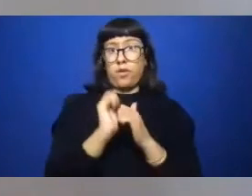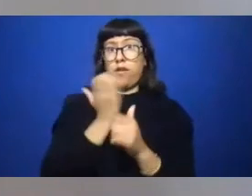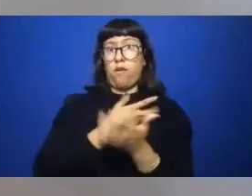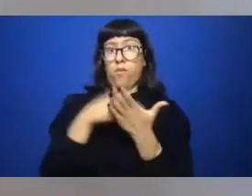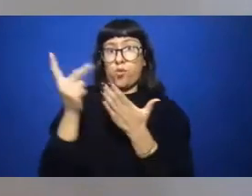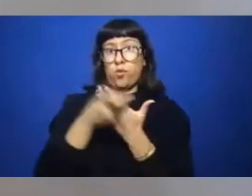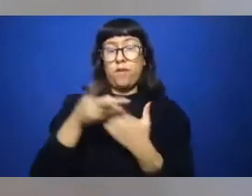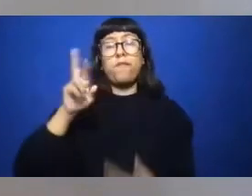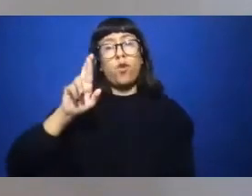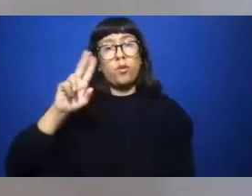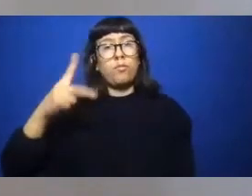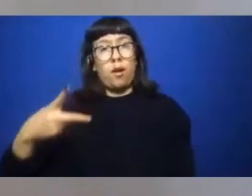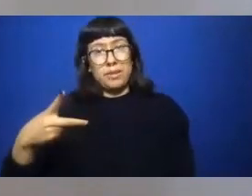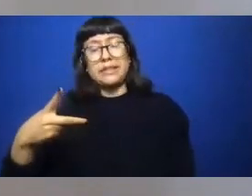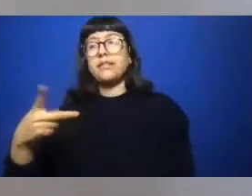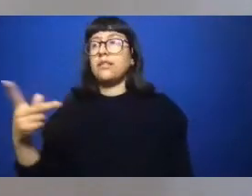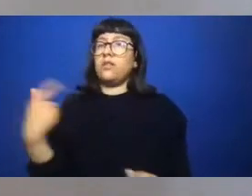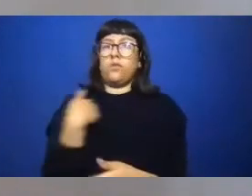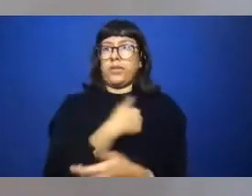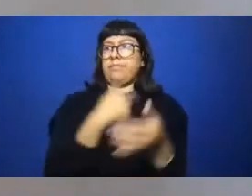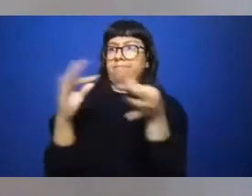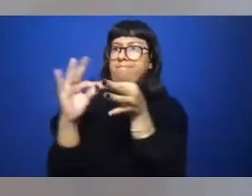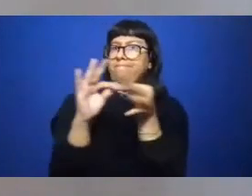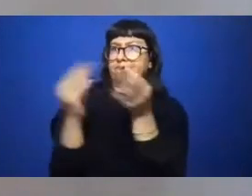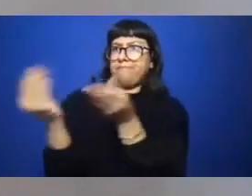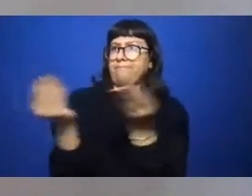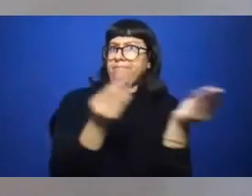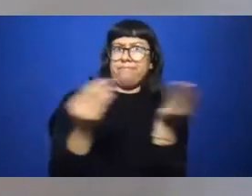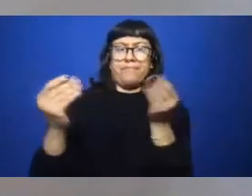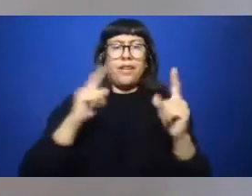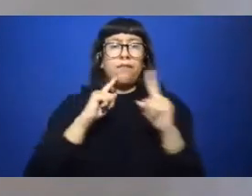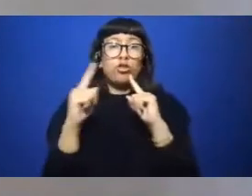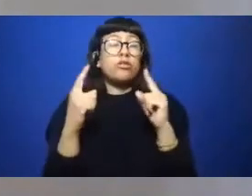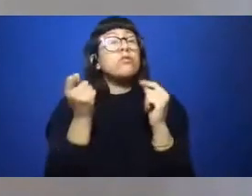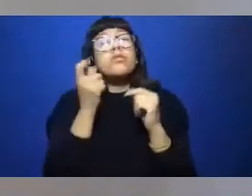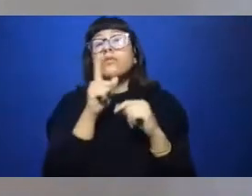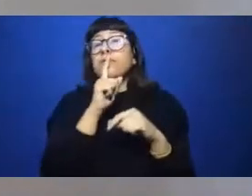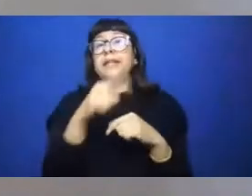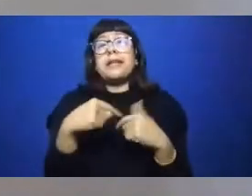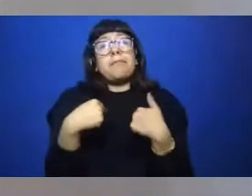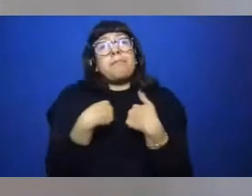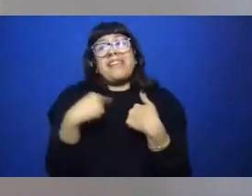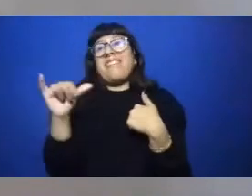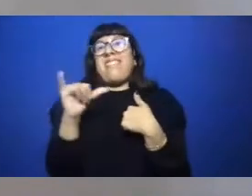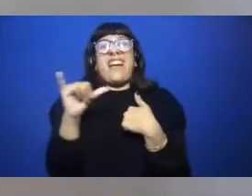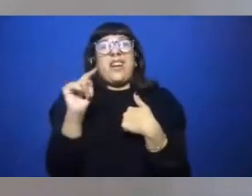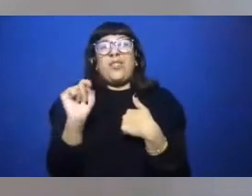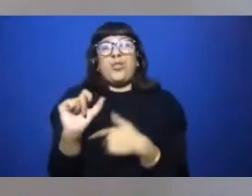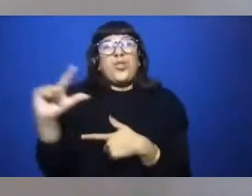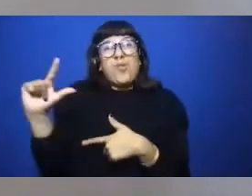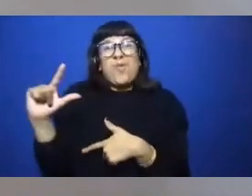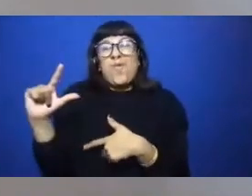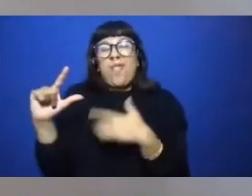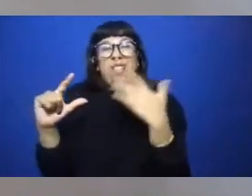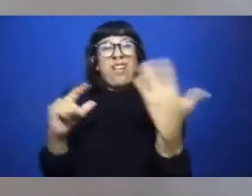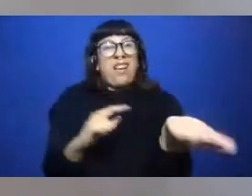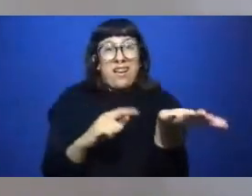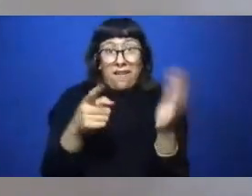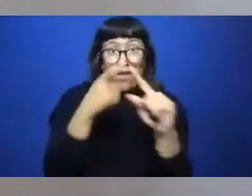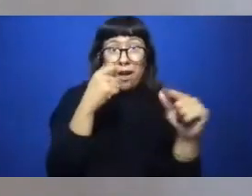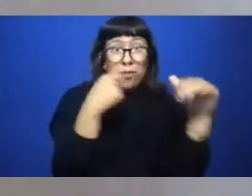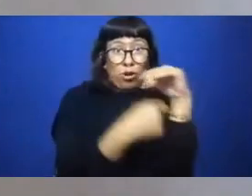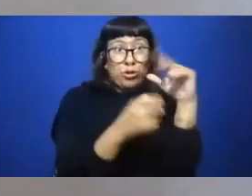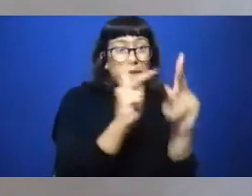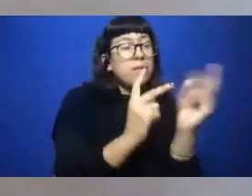who facilitate those conversations. So sometimes I feel like I'm just a megaphone taking information from incarcerated people and their family